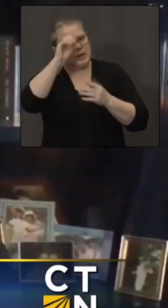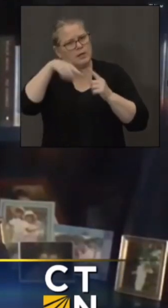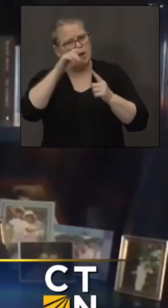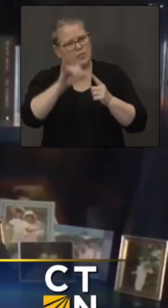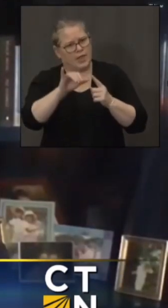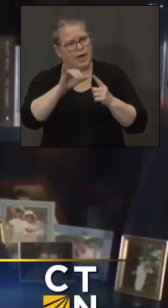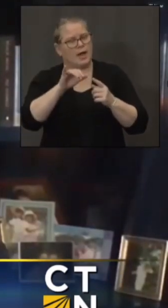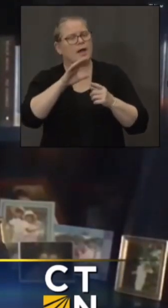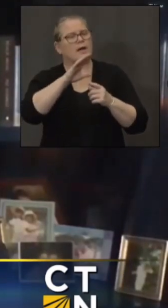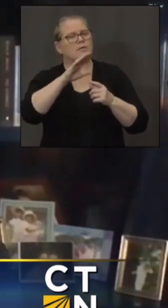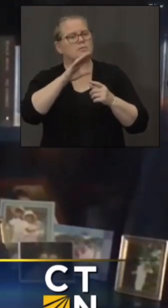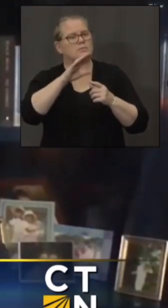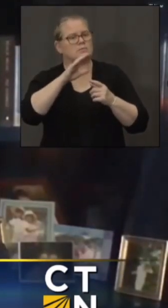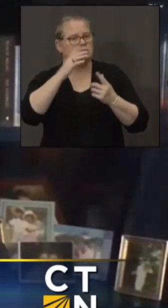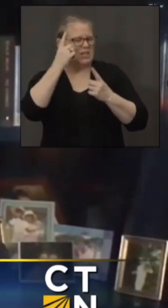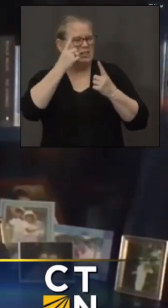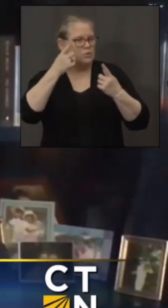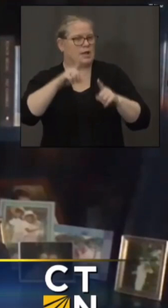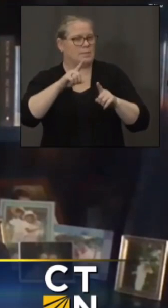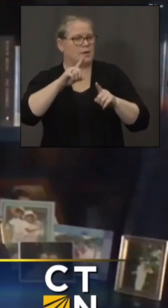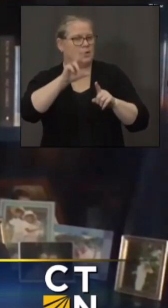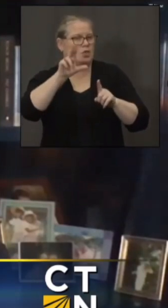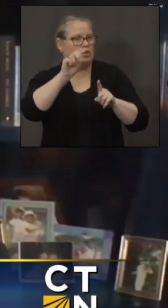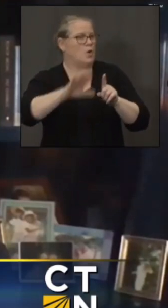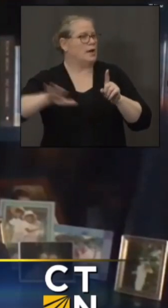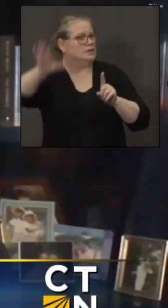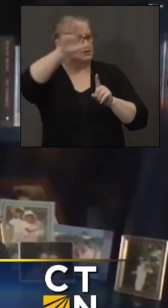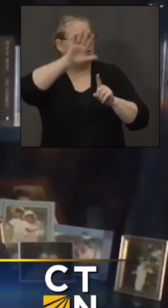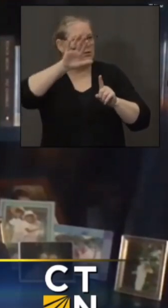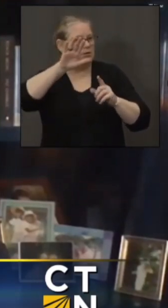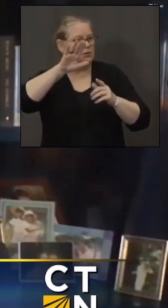it looks like about